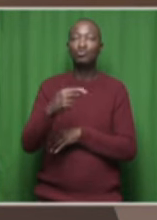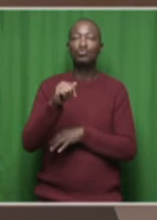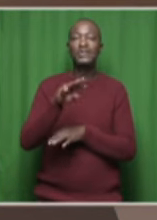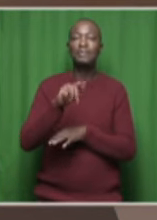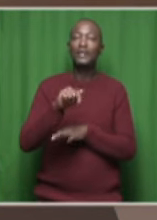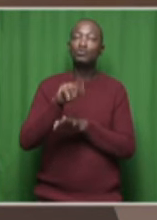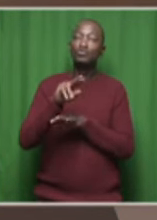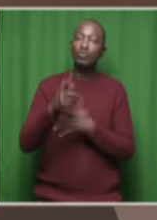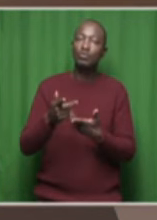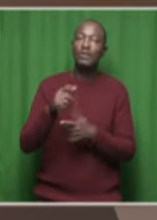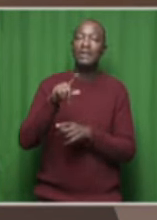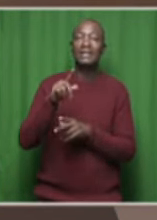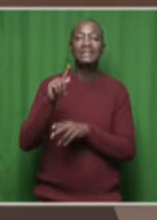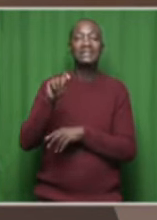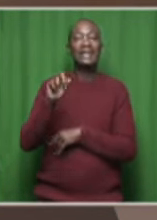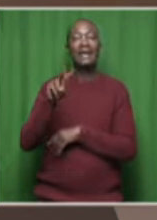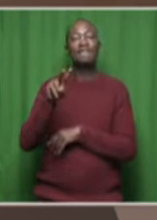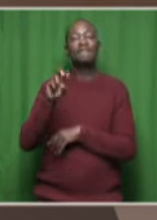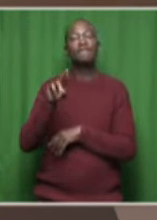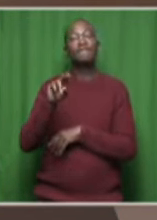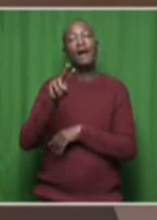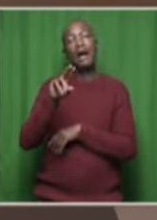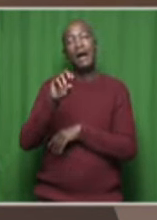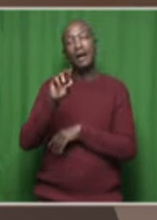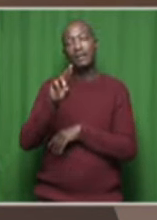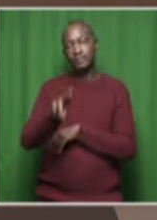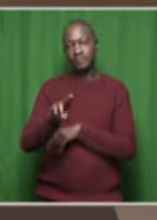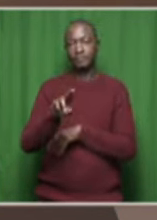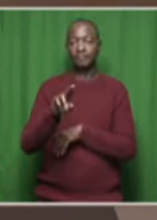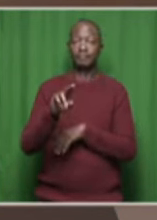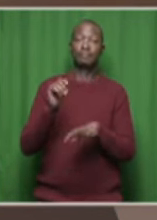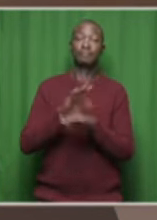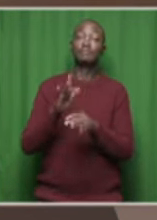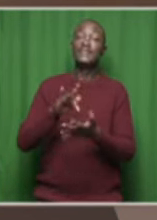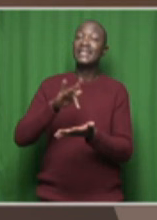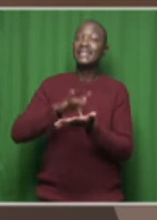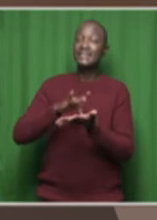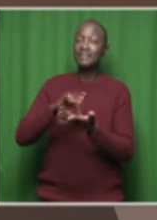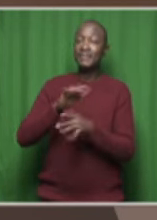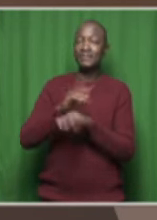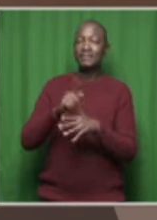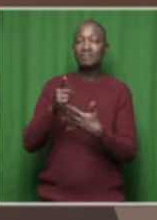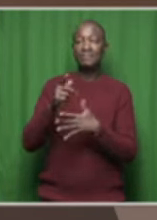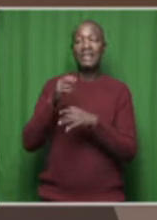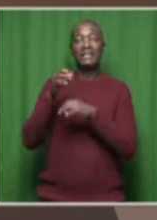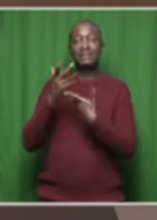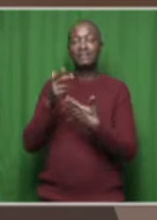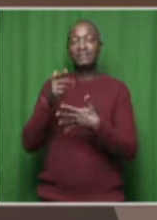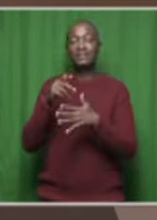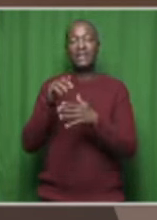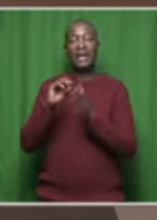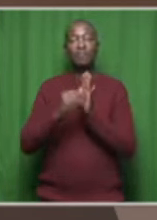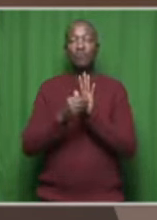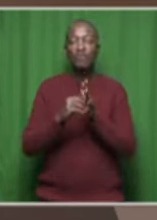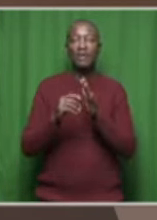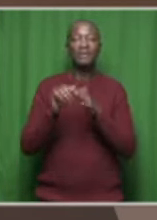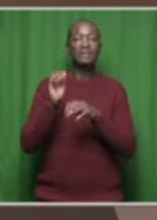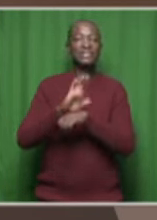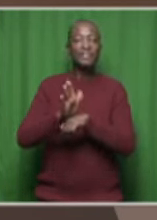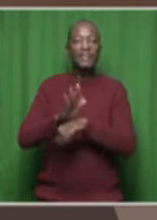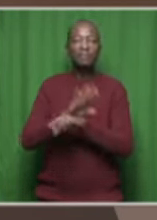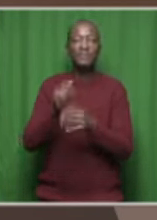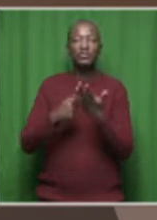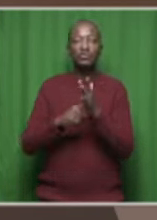Thuli, Madonsela and Trevor Manuel. The centrepiece of the exhibition is a film exploring the history of the United Democratic Front